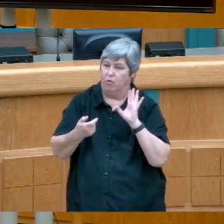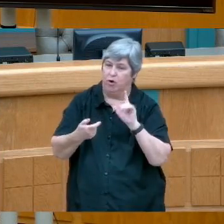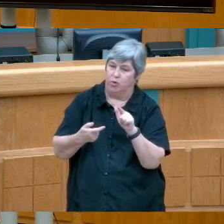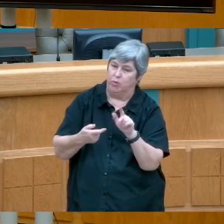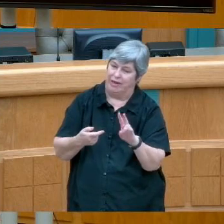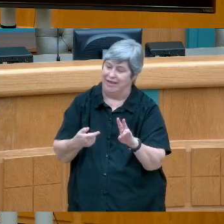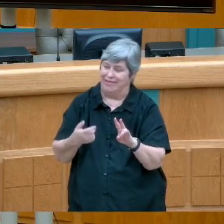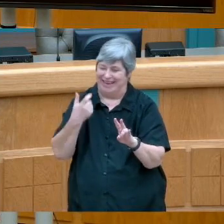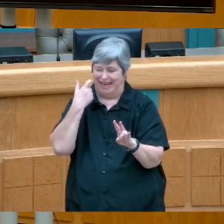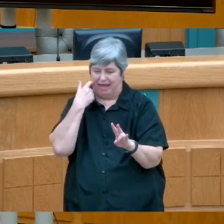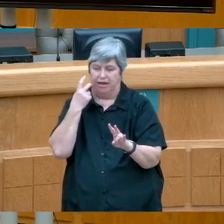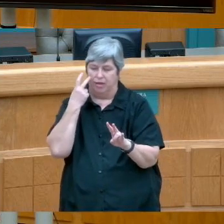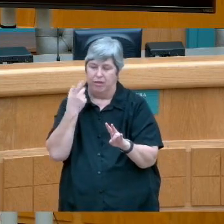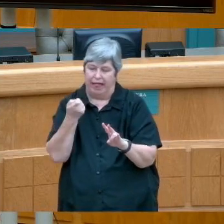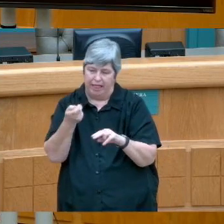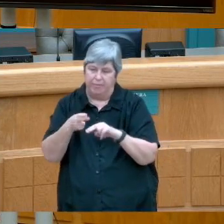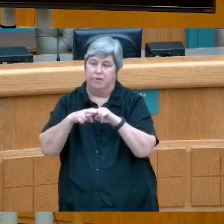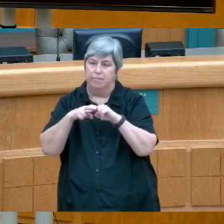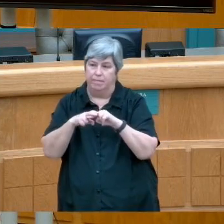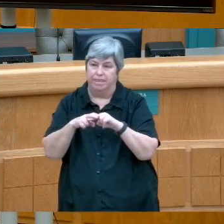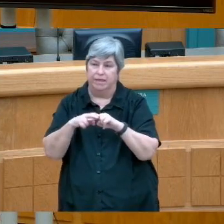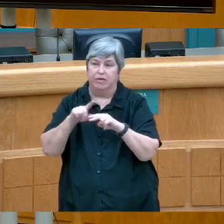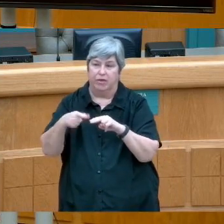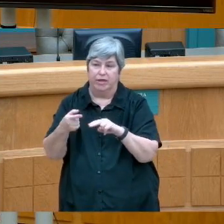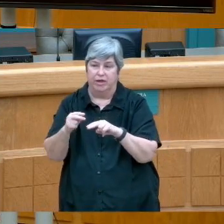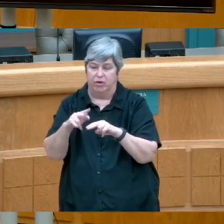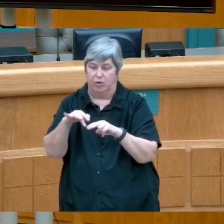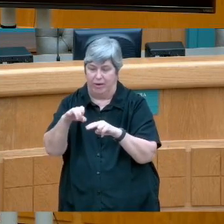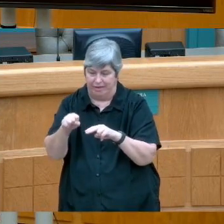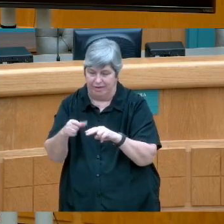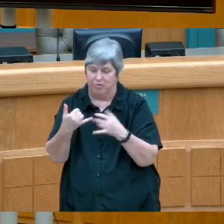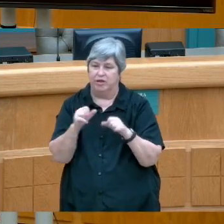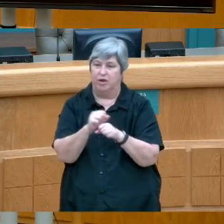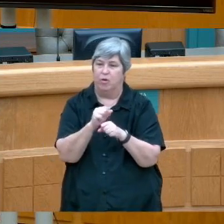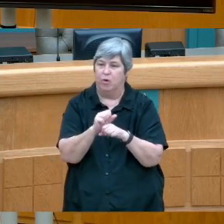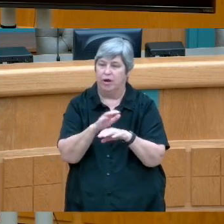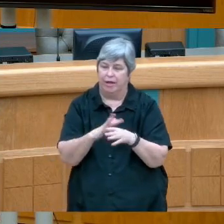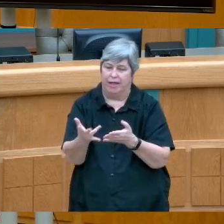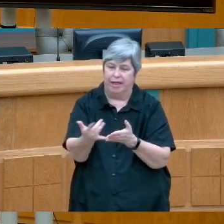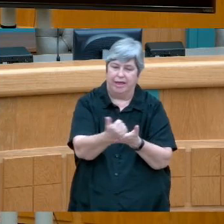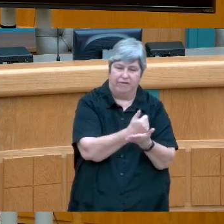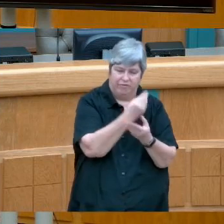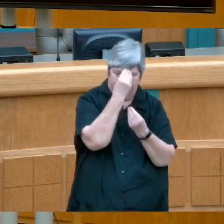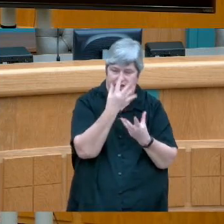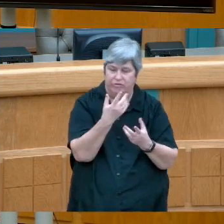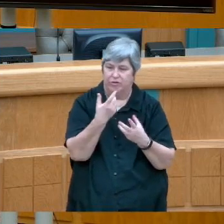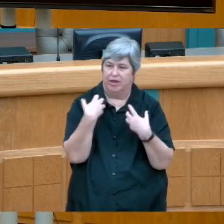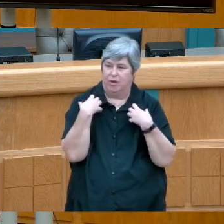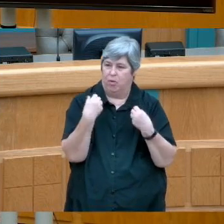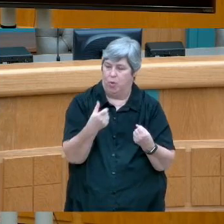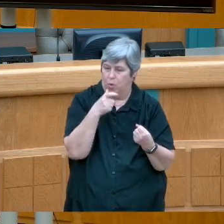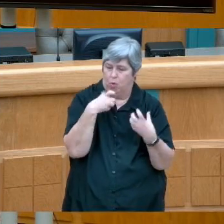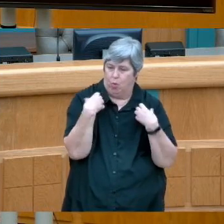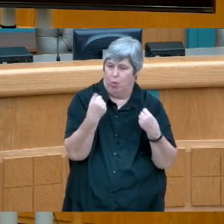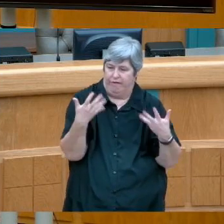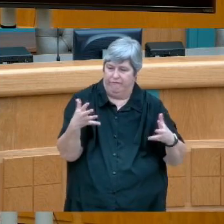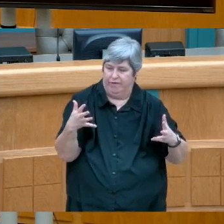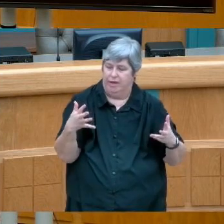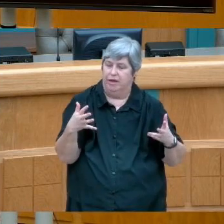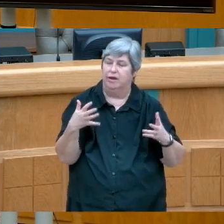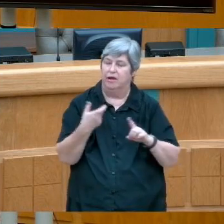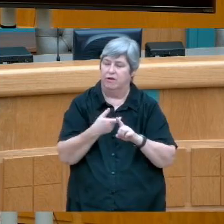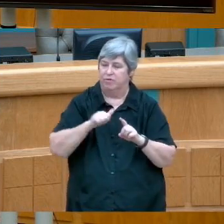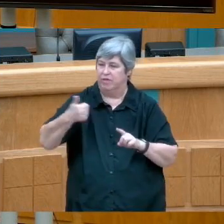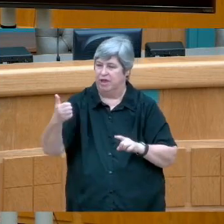in the slide I saw earlier, which is only for Nueces County. We're still working on getting that recovery information for the counties outside